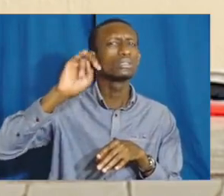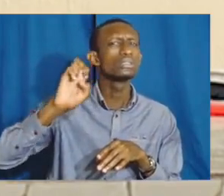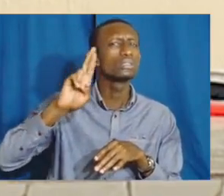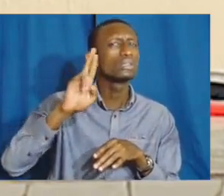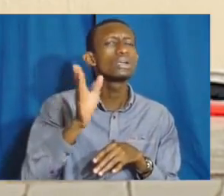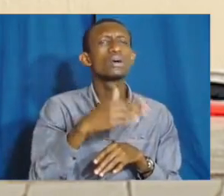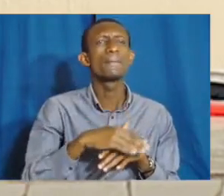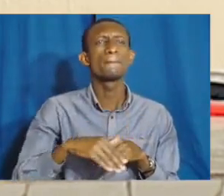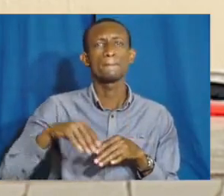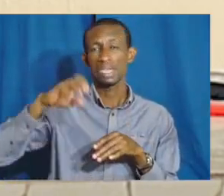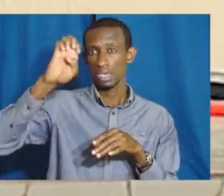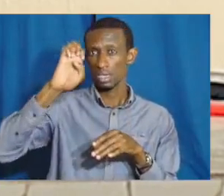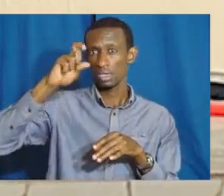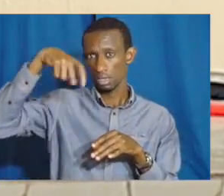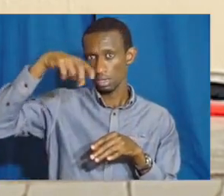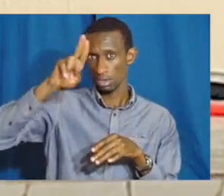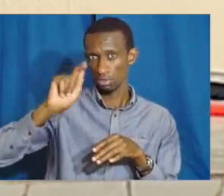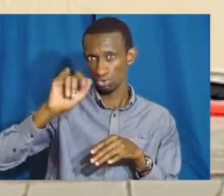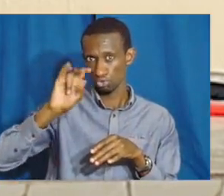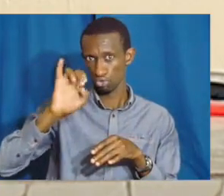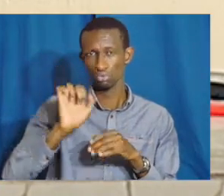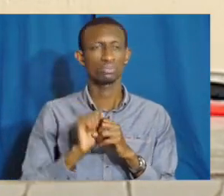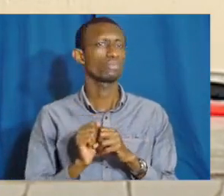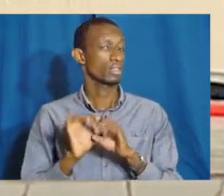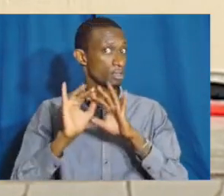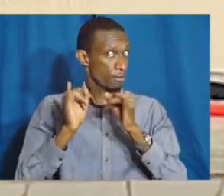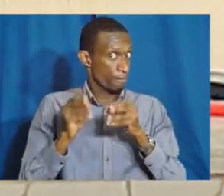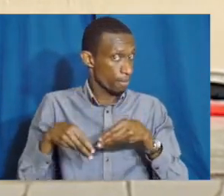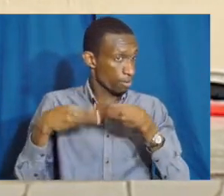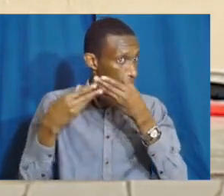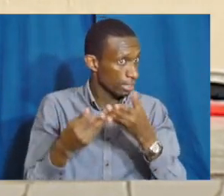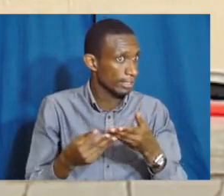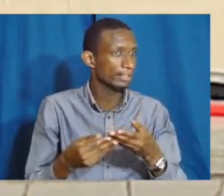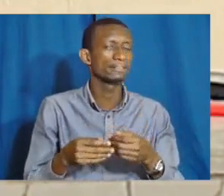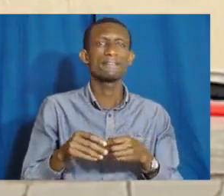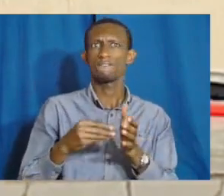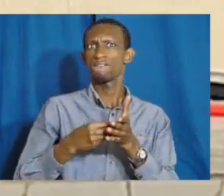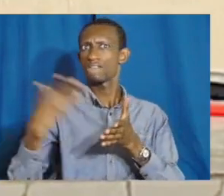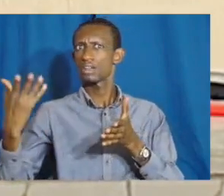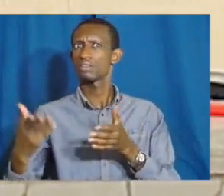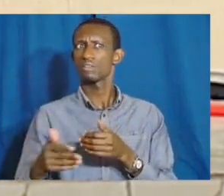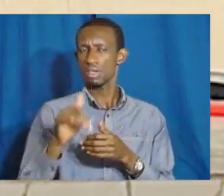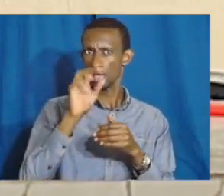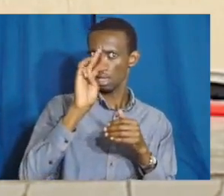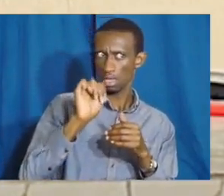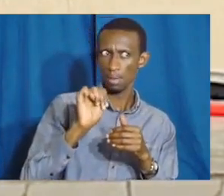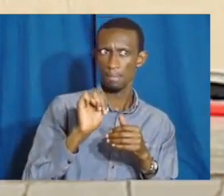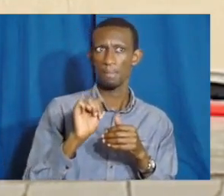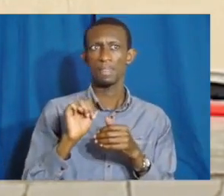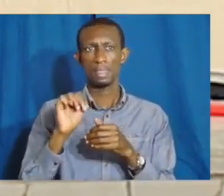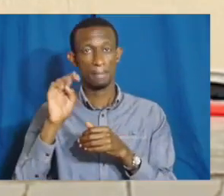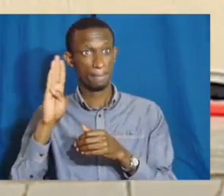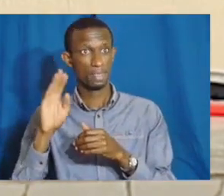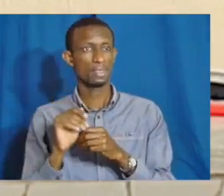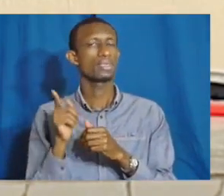the values of m and b, we will call it linear function, linear equation, like this